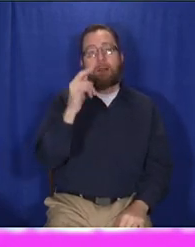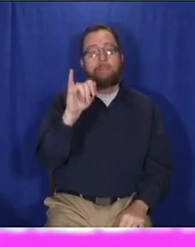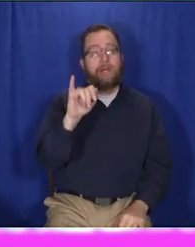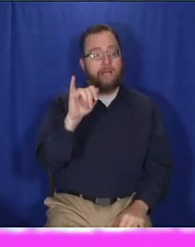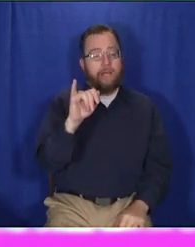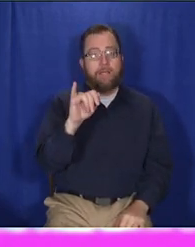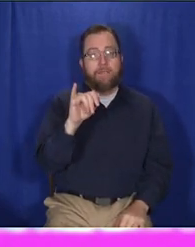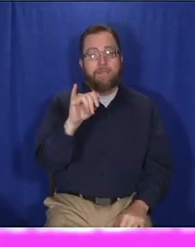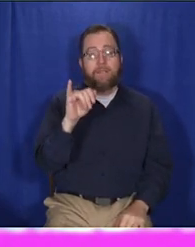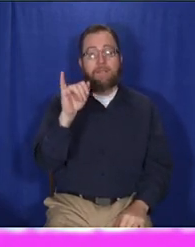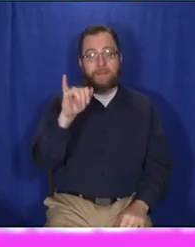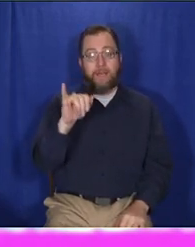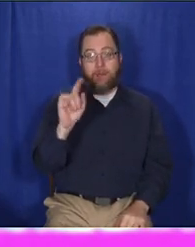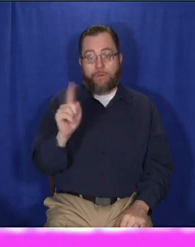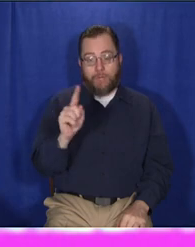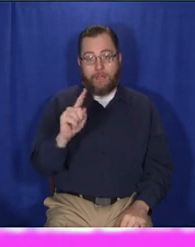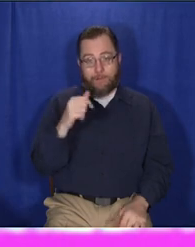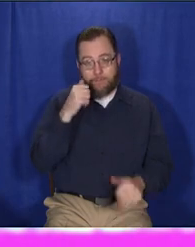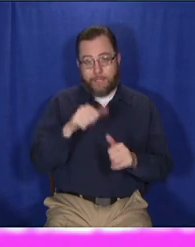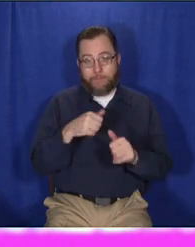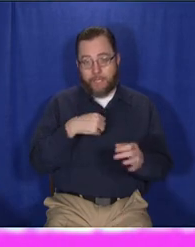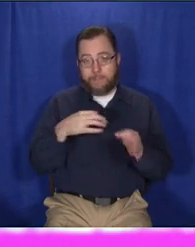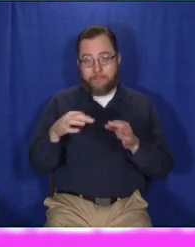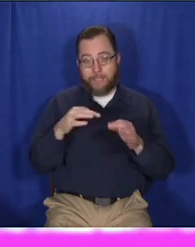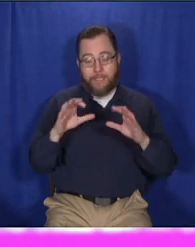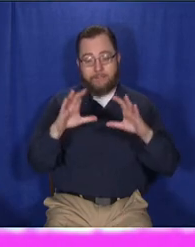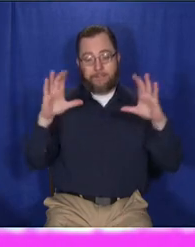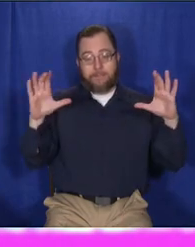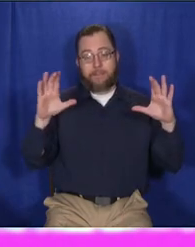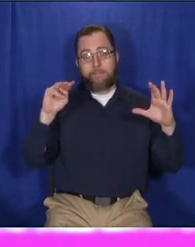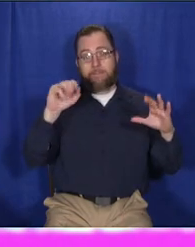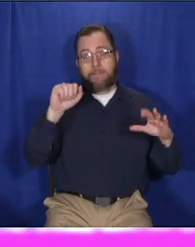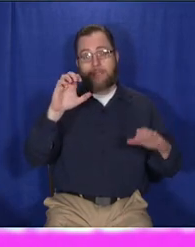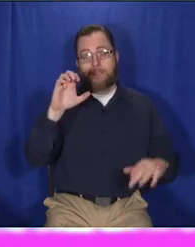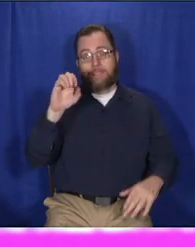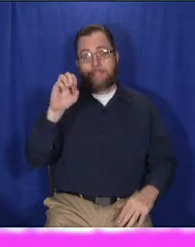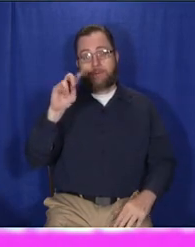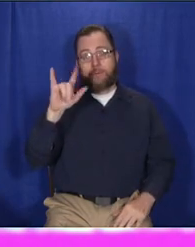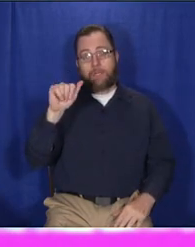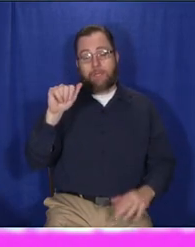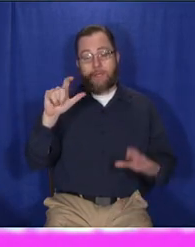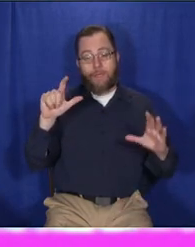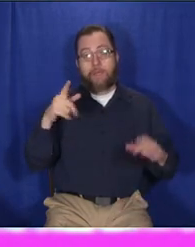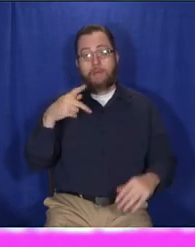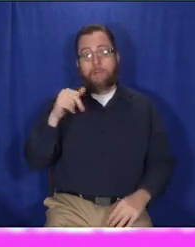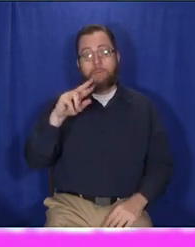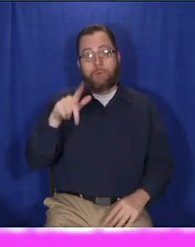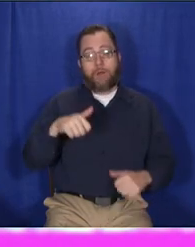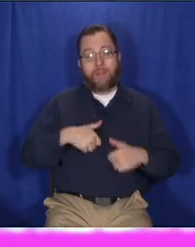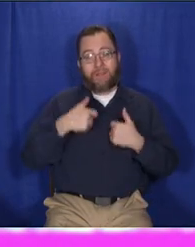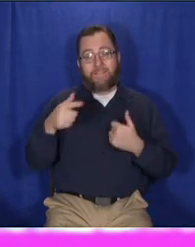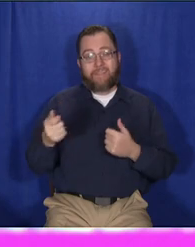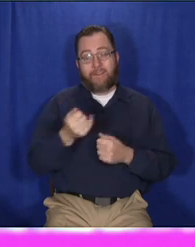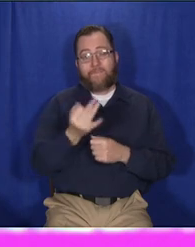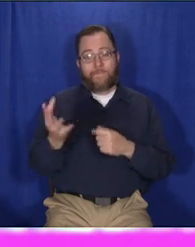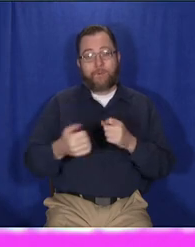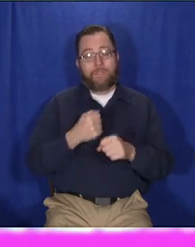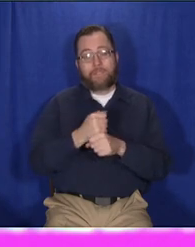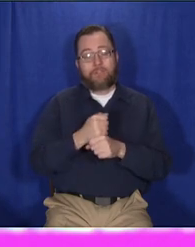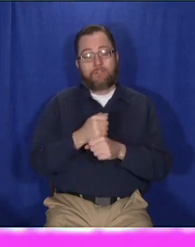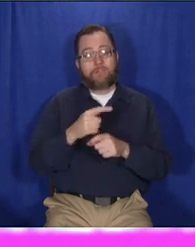broader province of Macedonia. And Paul had lived in Philippi for a couple of years, sharing the gospel